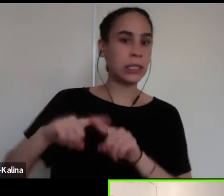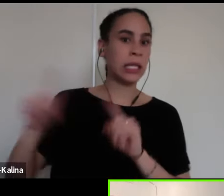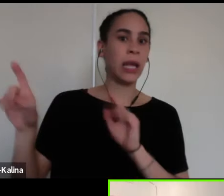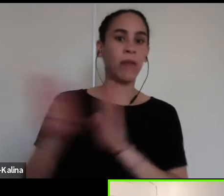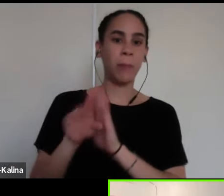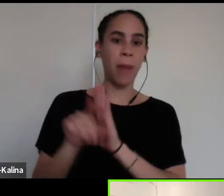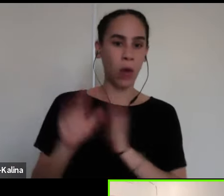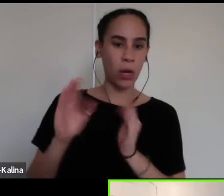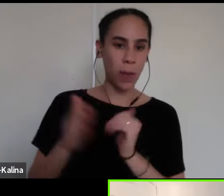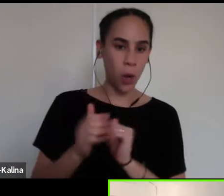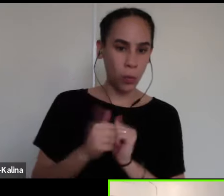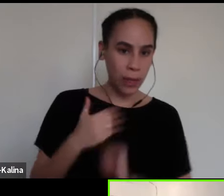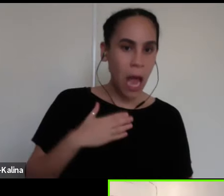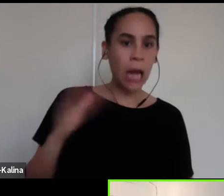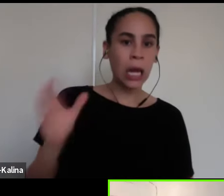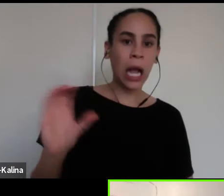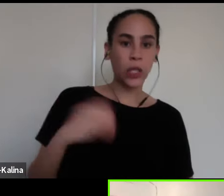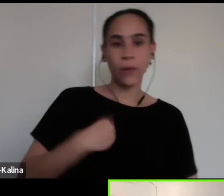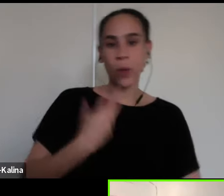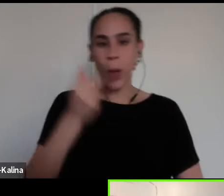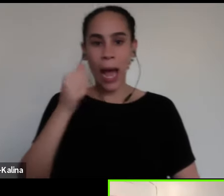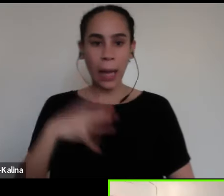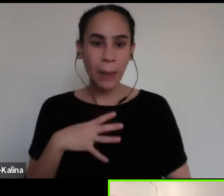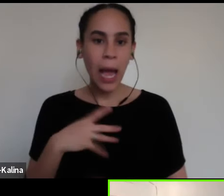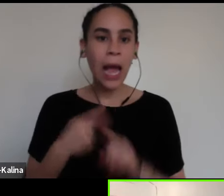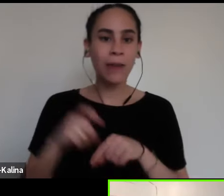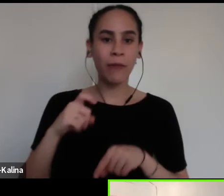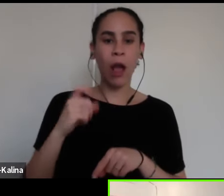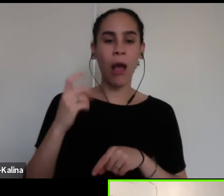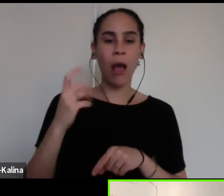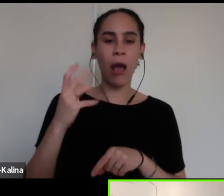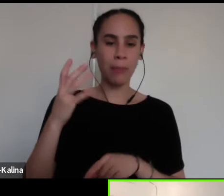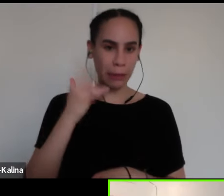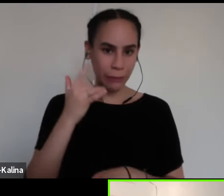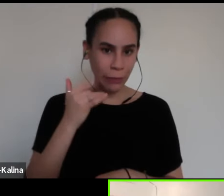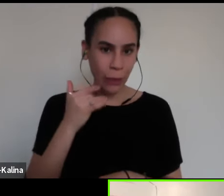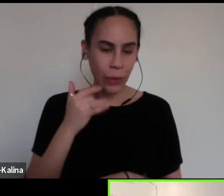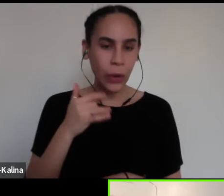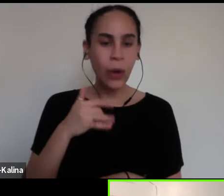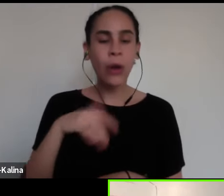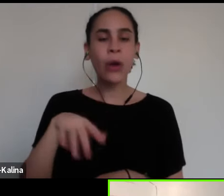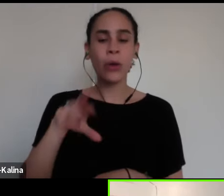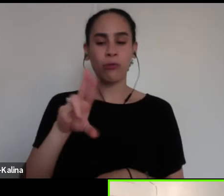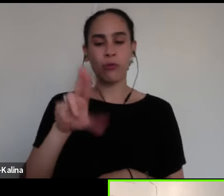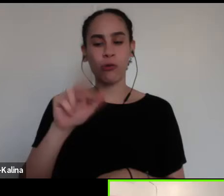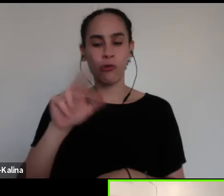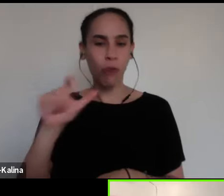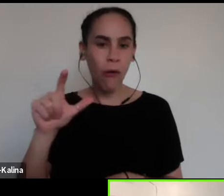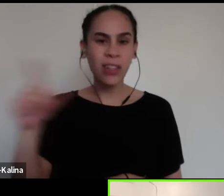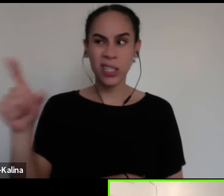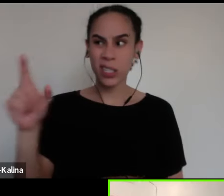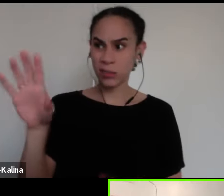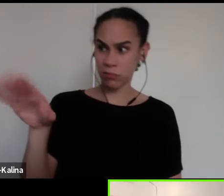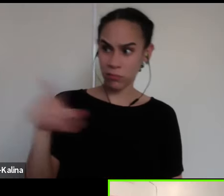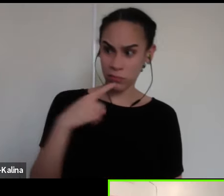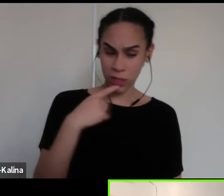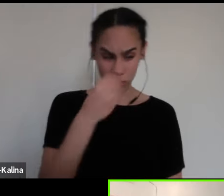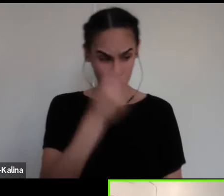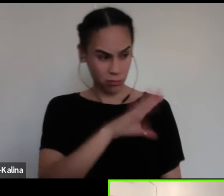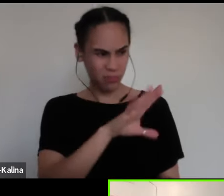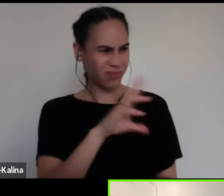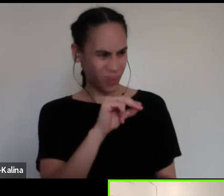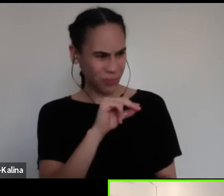mine, conservative white man from rural California, looks back across at me and says, absolutely